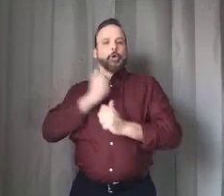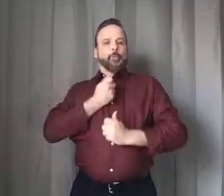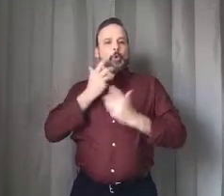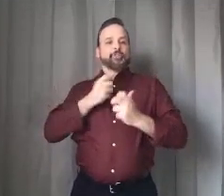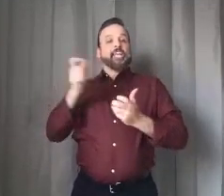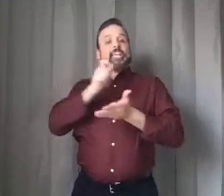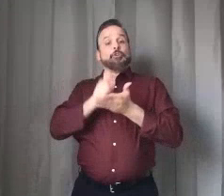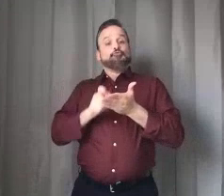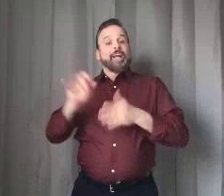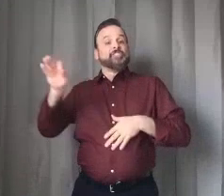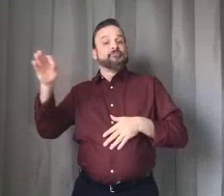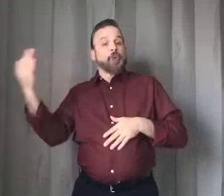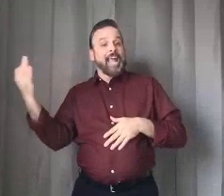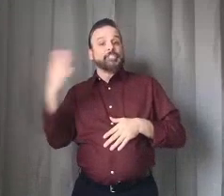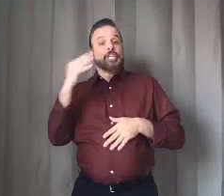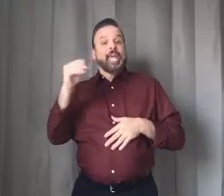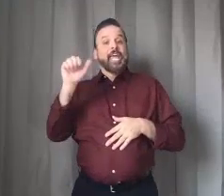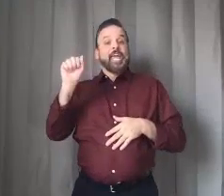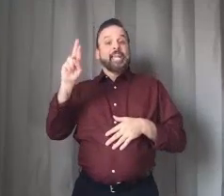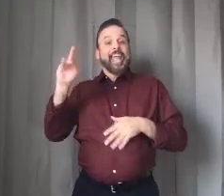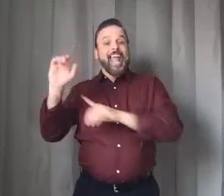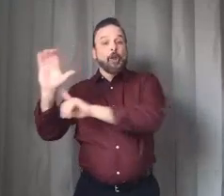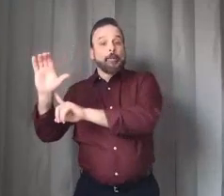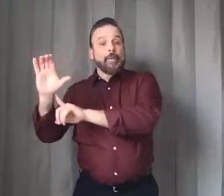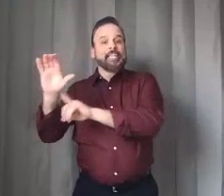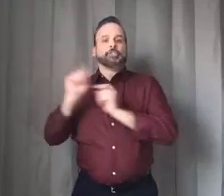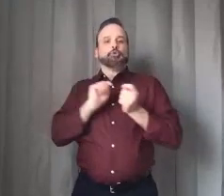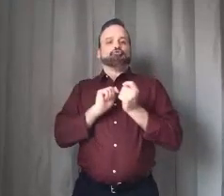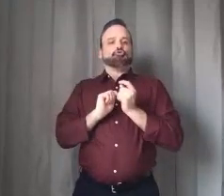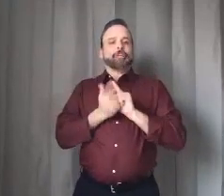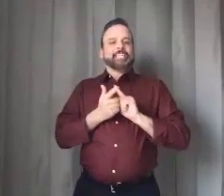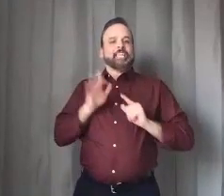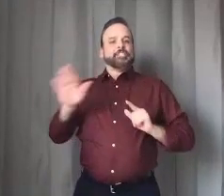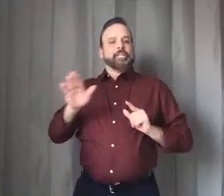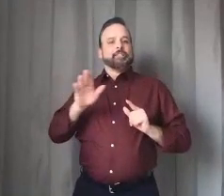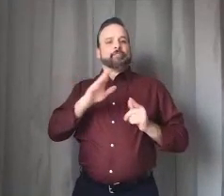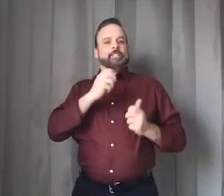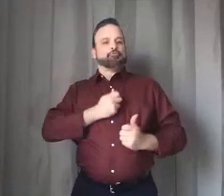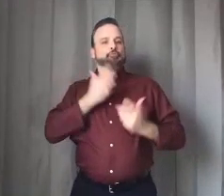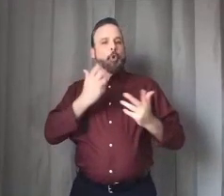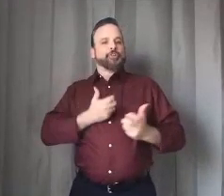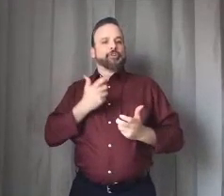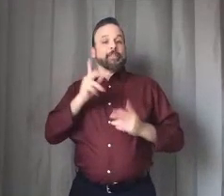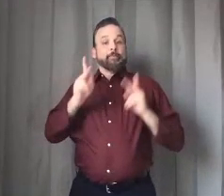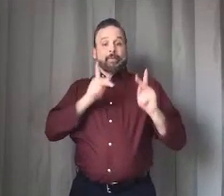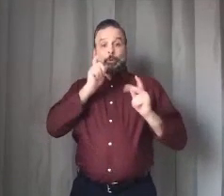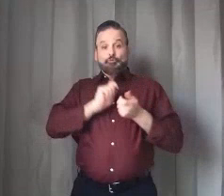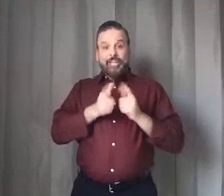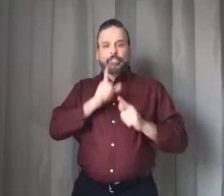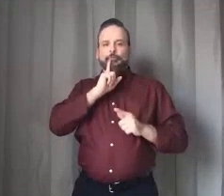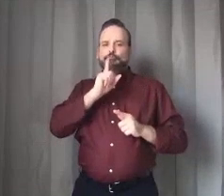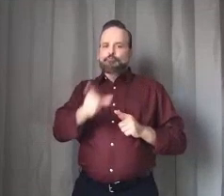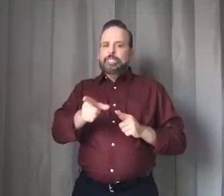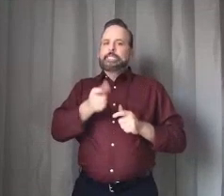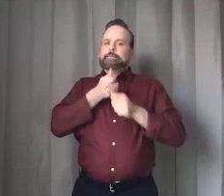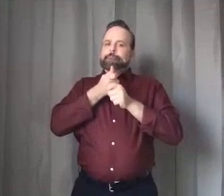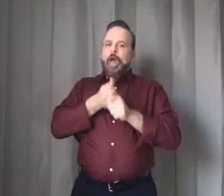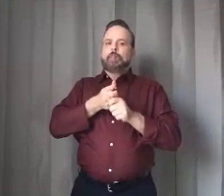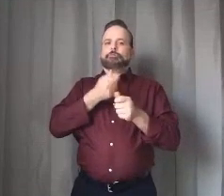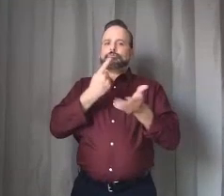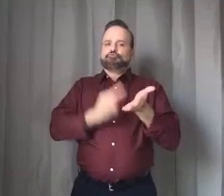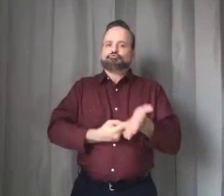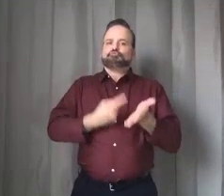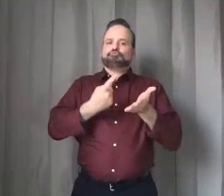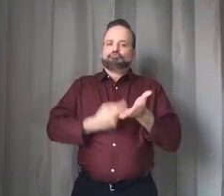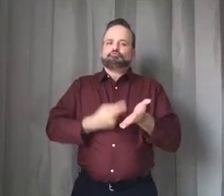and Arabic, and so all of his stuff in translation, I think, is really, really wonderful. His translators have always been really attuned to rhythm, which is